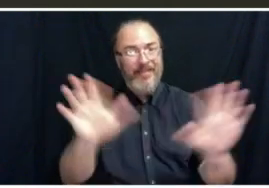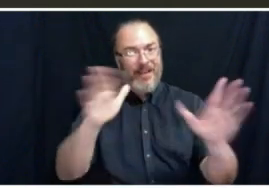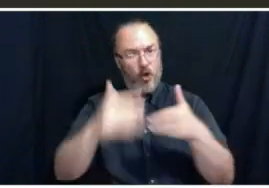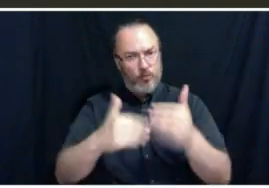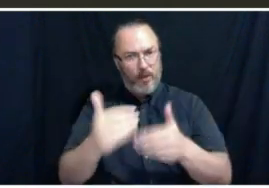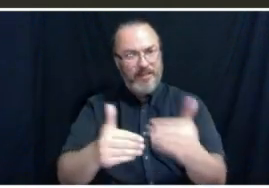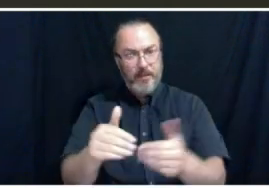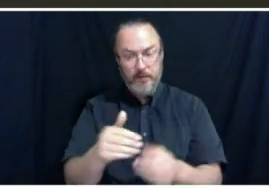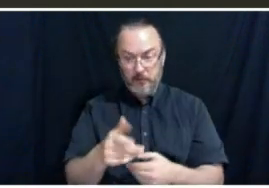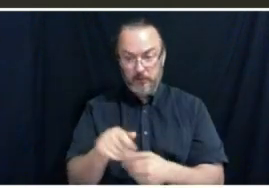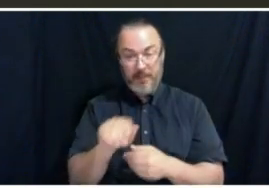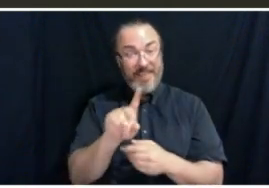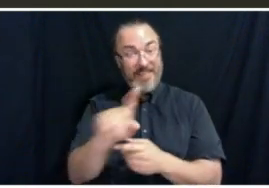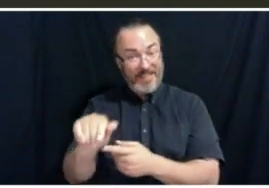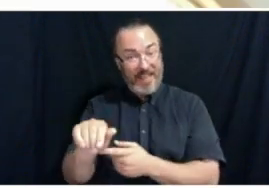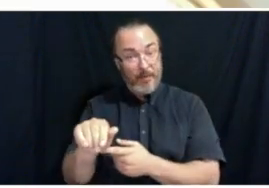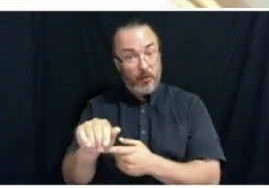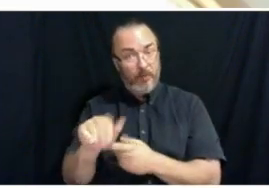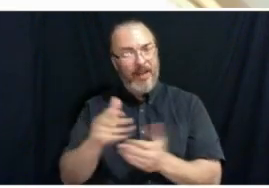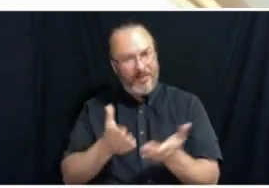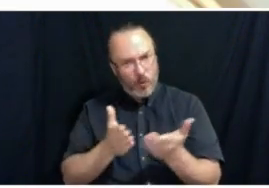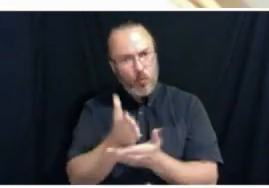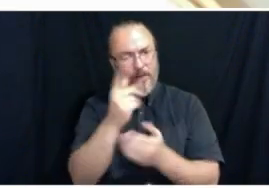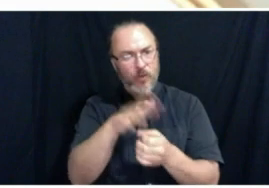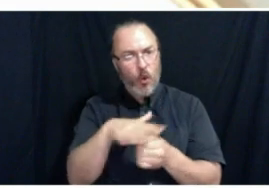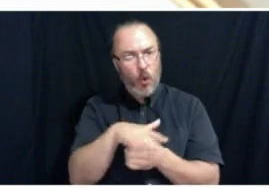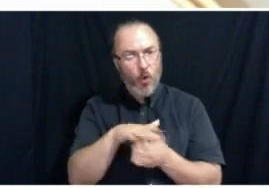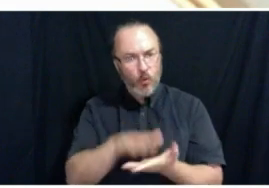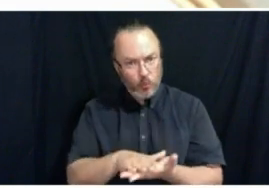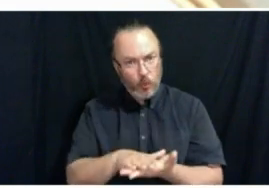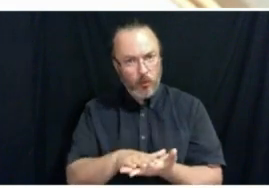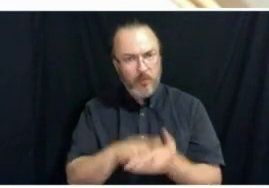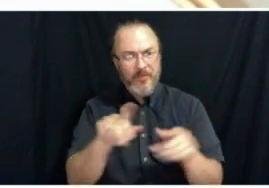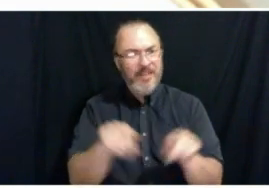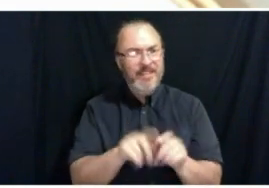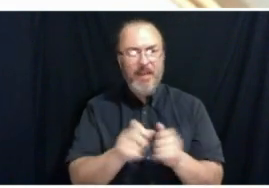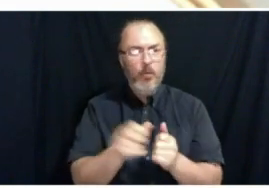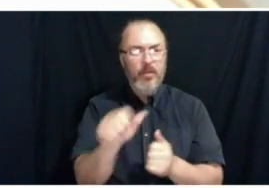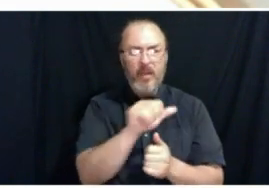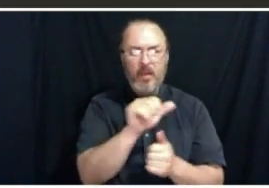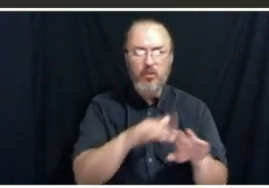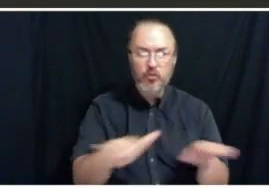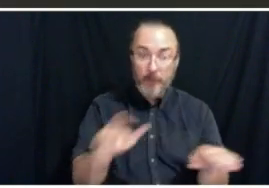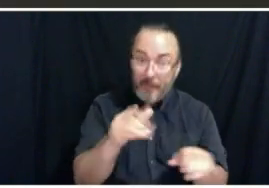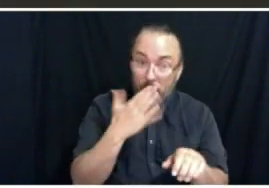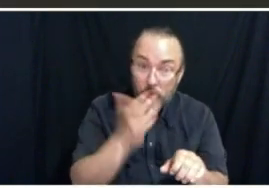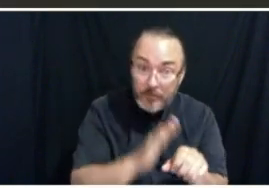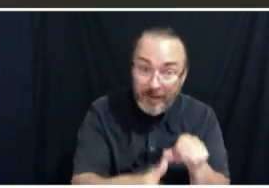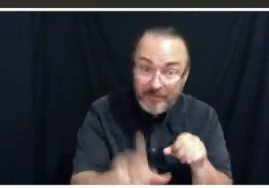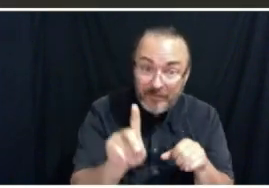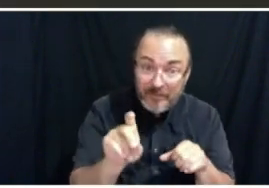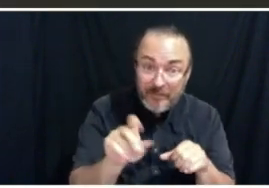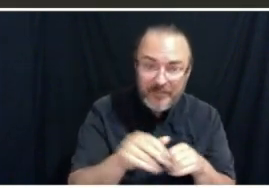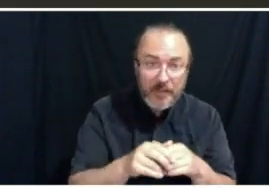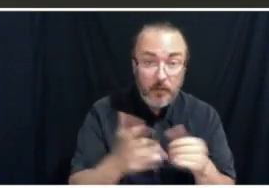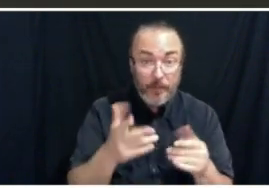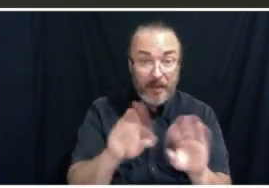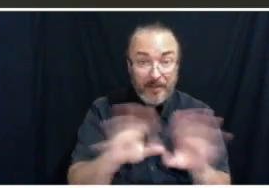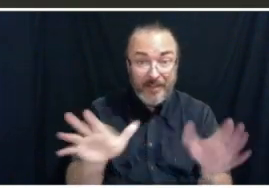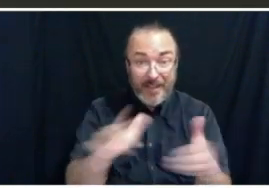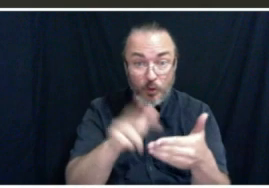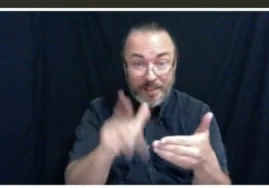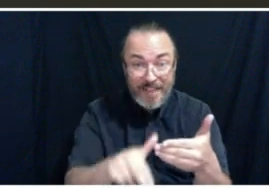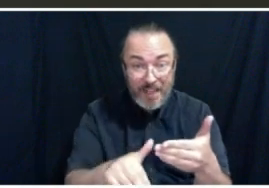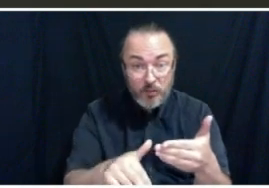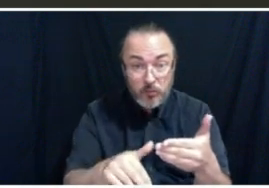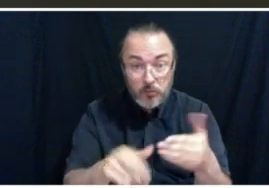to be educated in the local school alongside all other children. But was that enough? Did that set a clear result? No, if